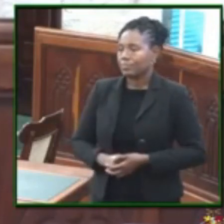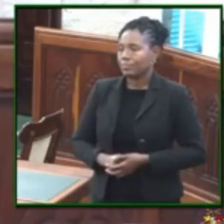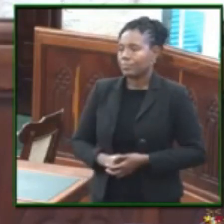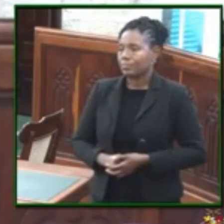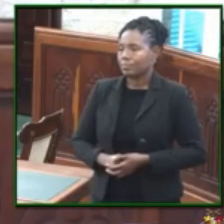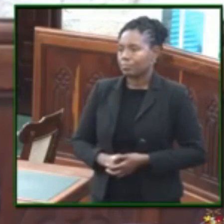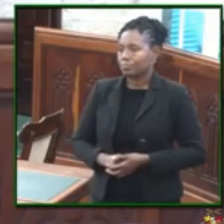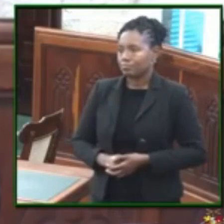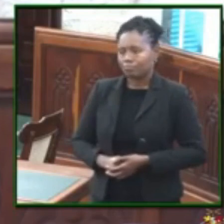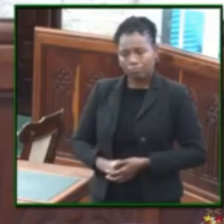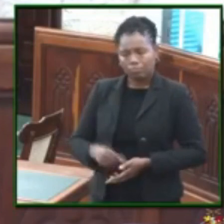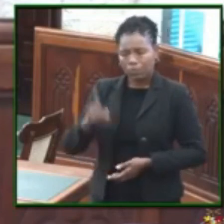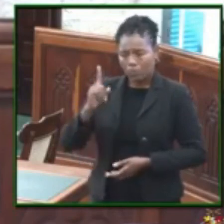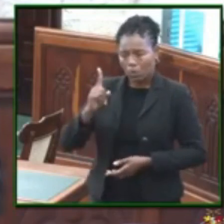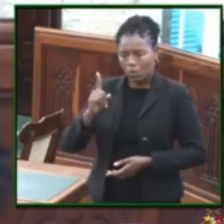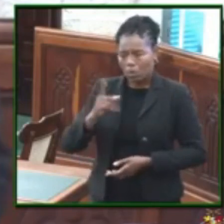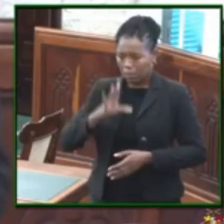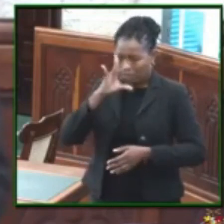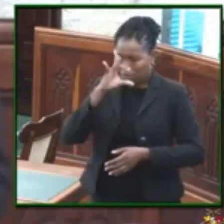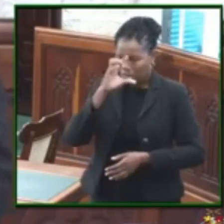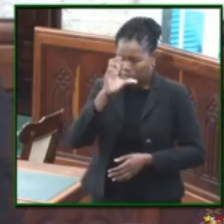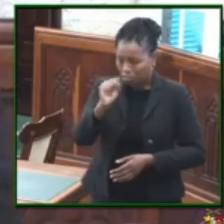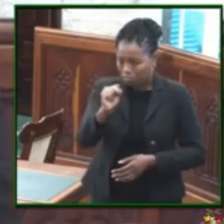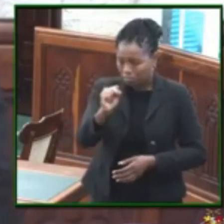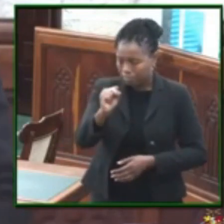This is the one that really caught my attention.